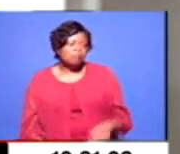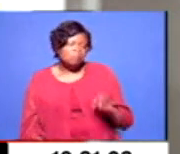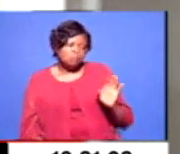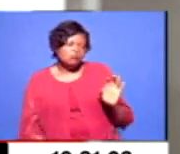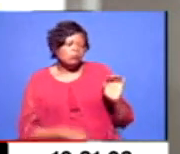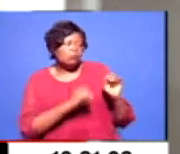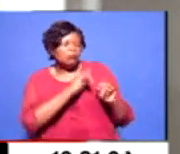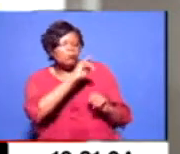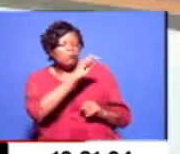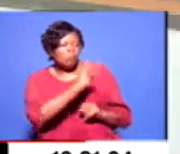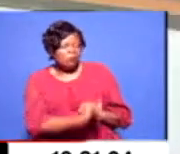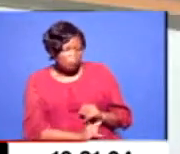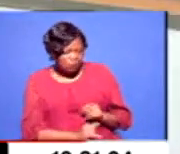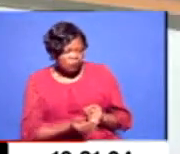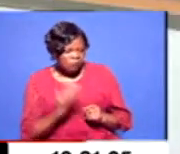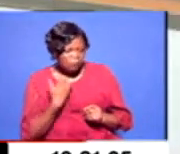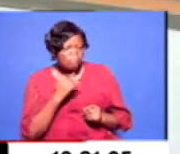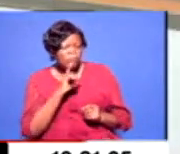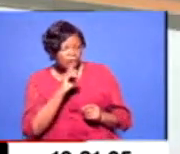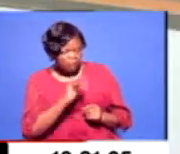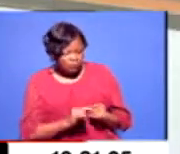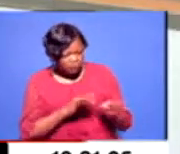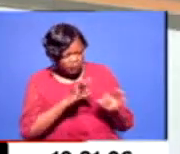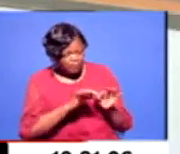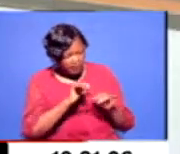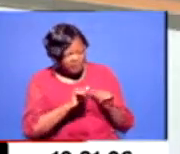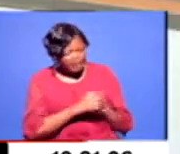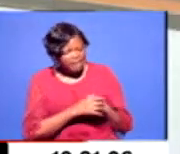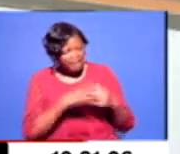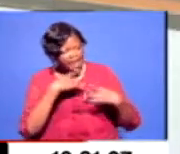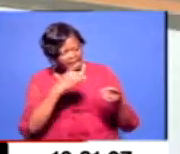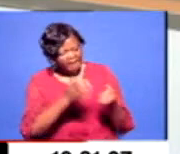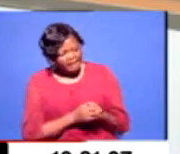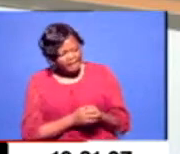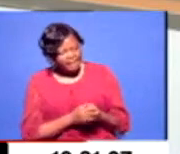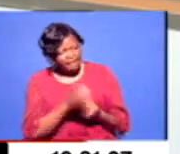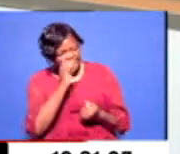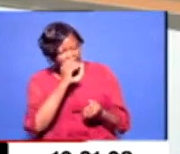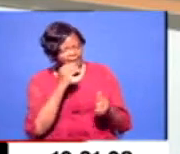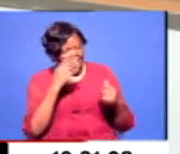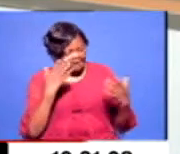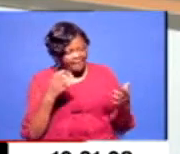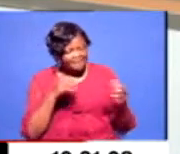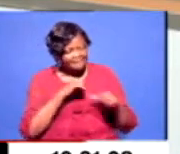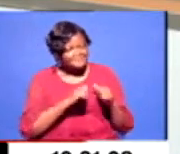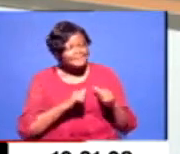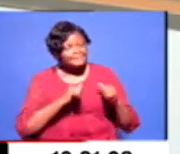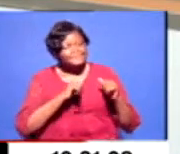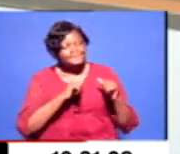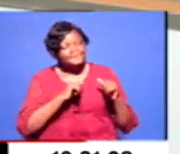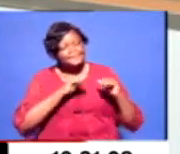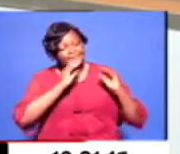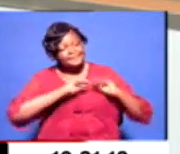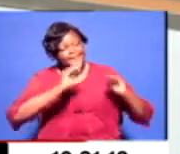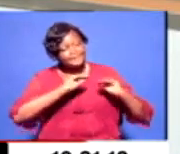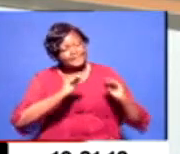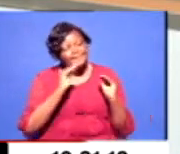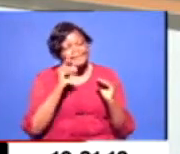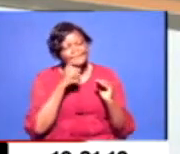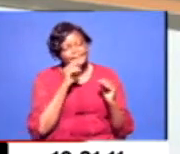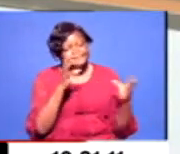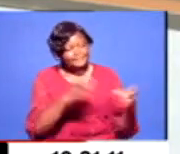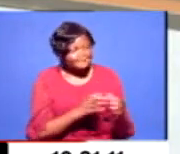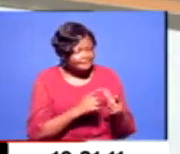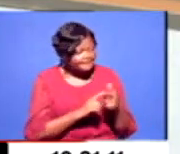Joy, Lucy has brought about an interesting view to also educate the boys. Mm-hmm. And when you talk about